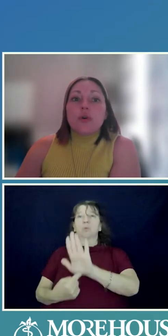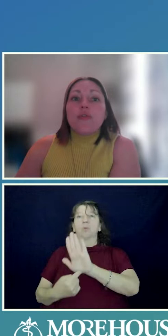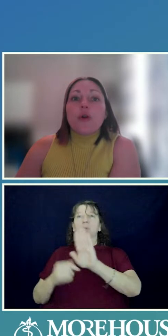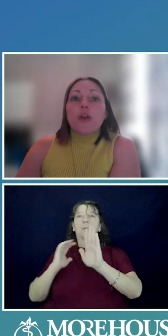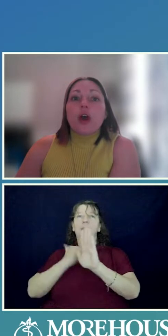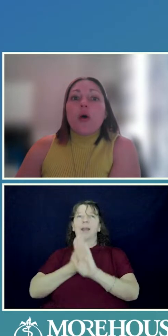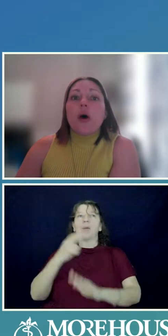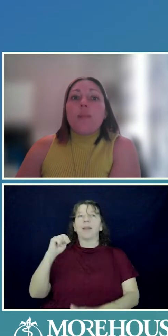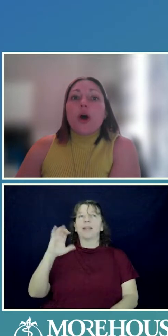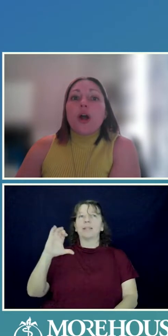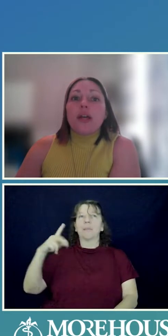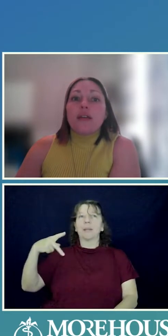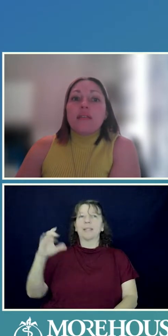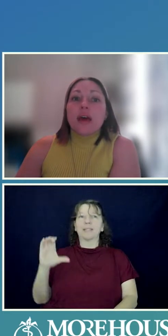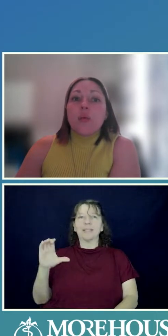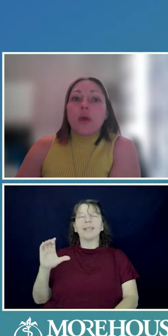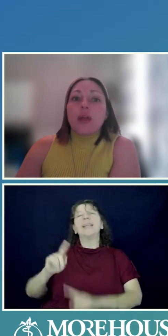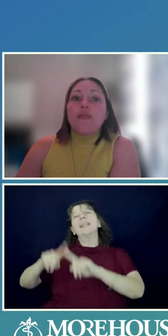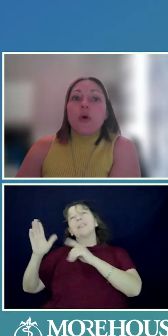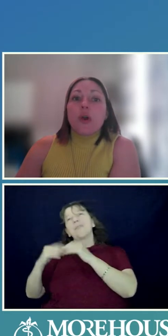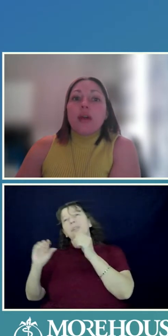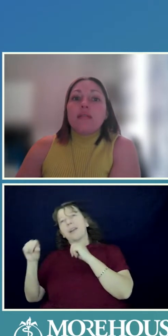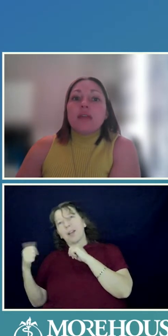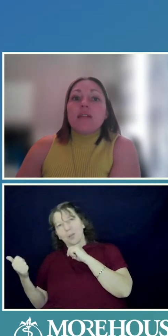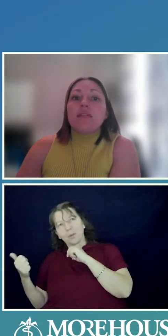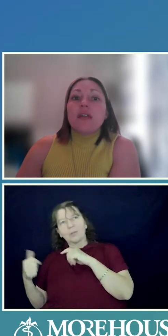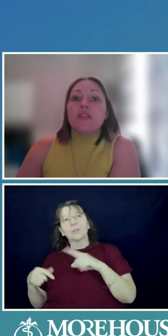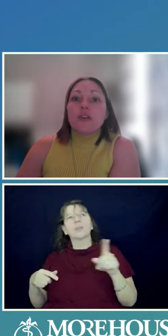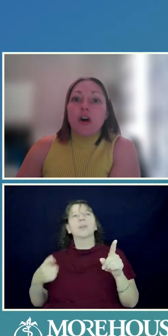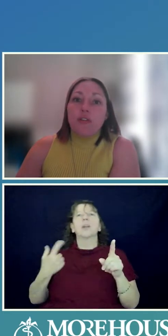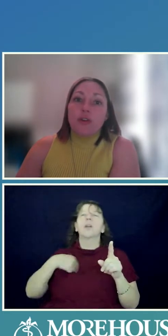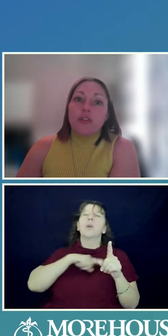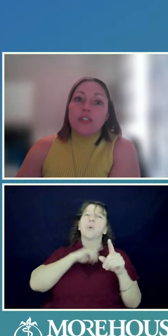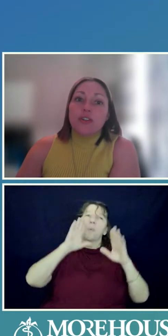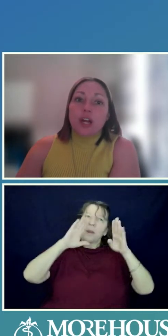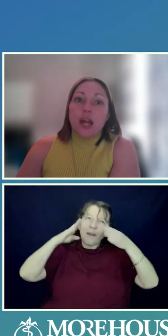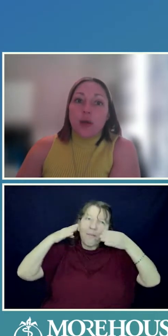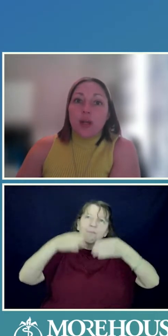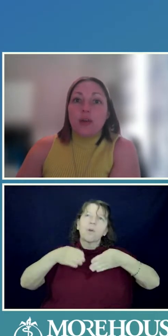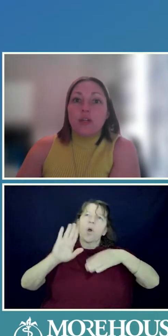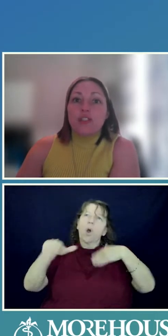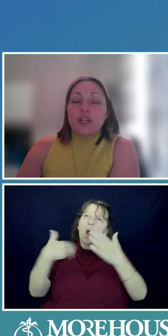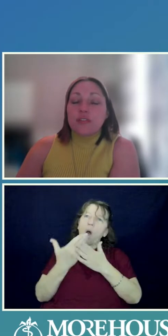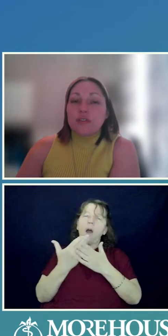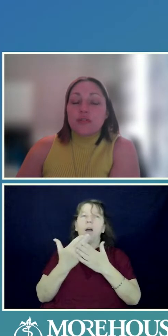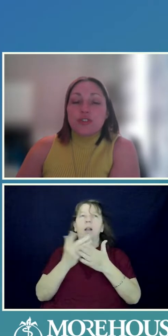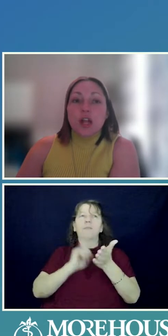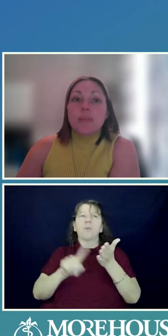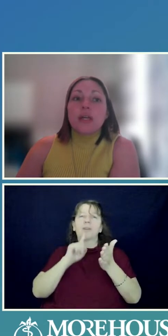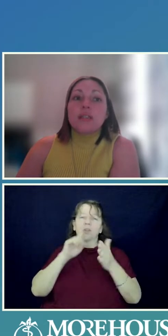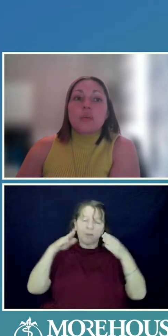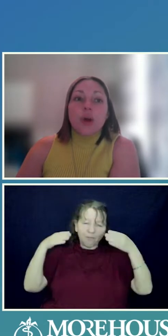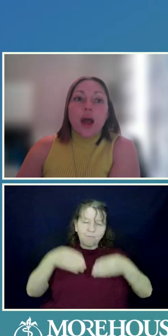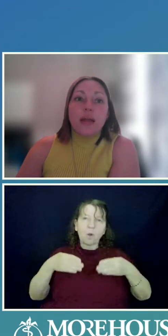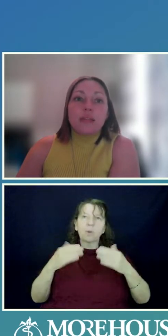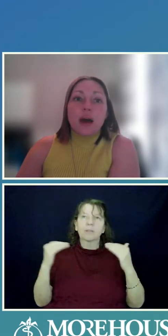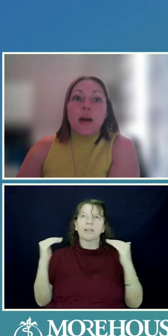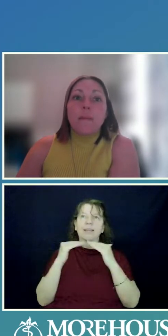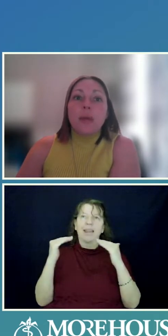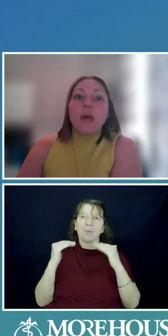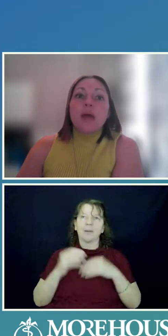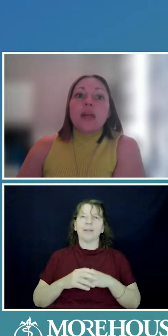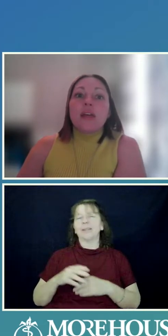research portfolio apart is that we focus and center all of our research on equity, which should not be a